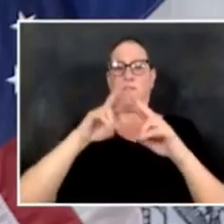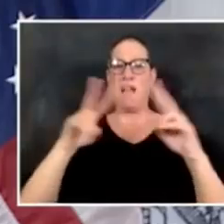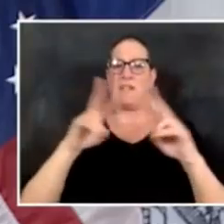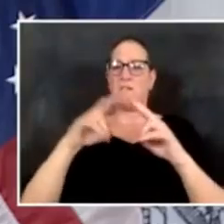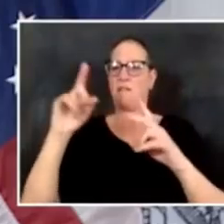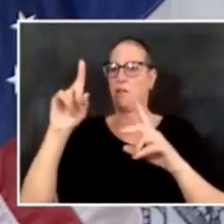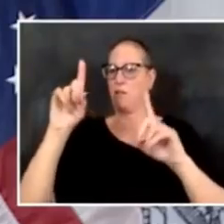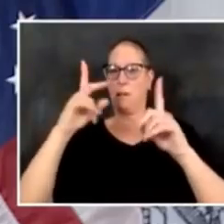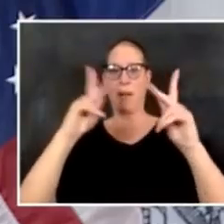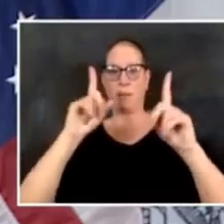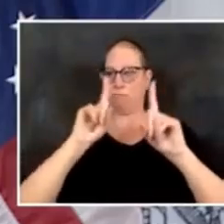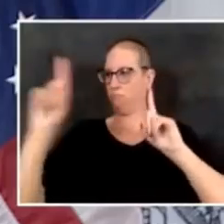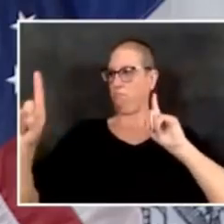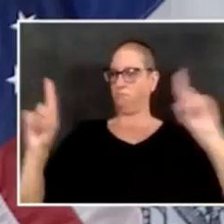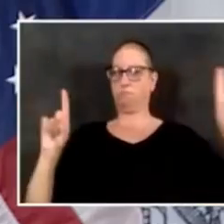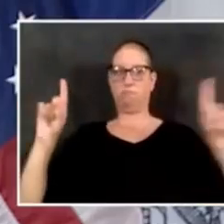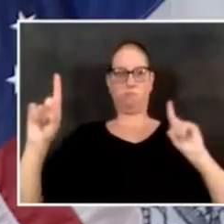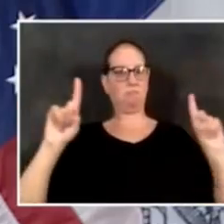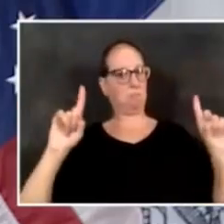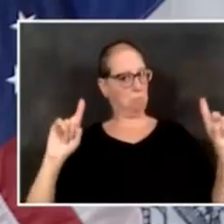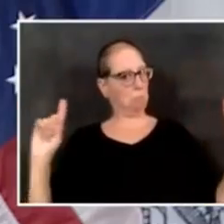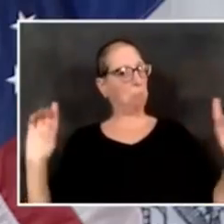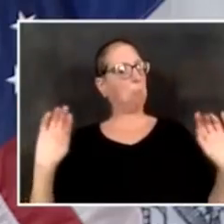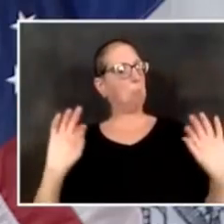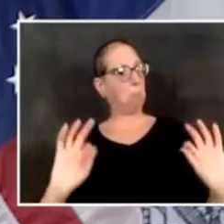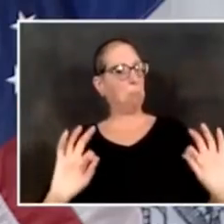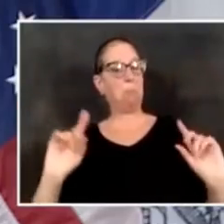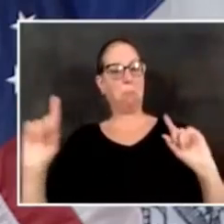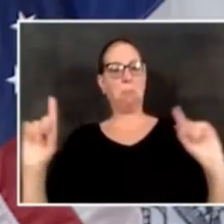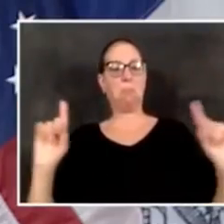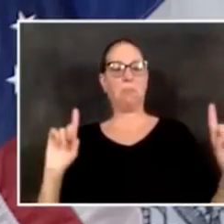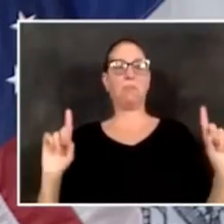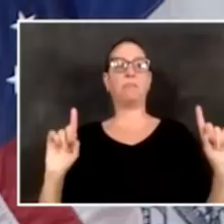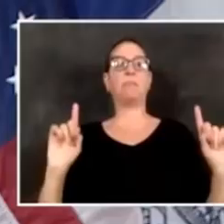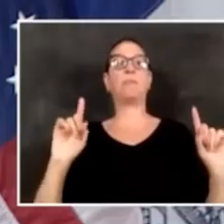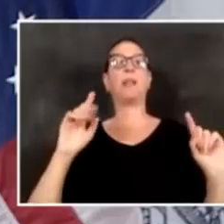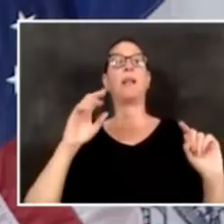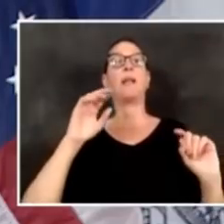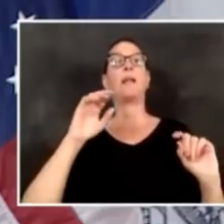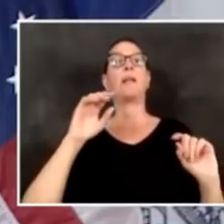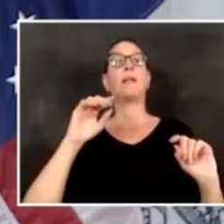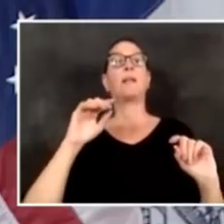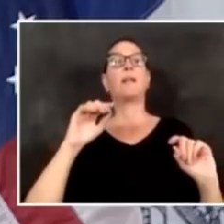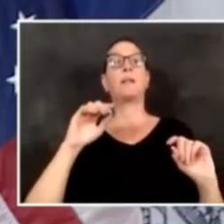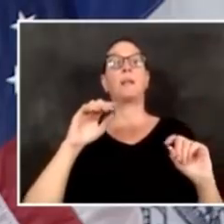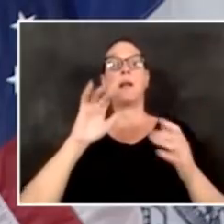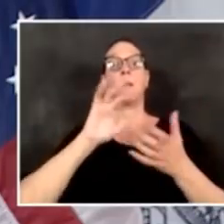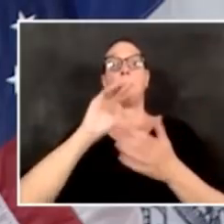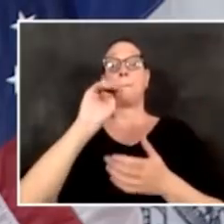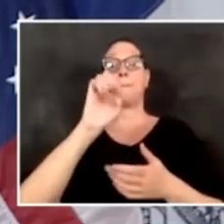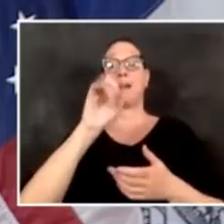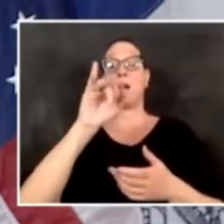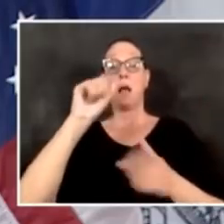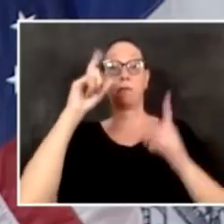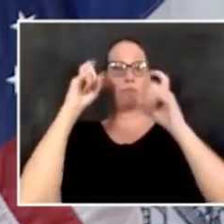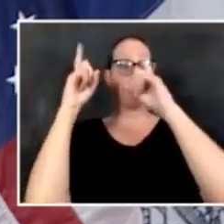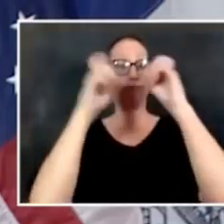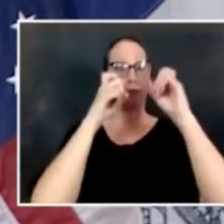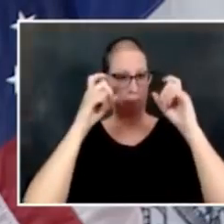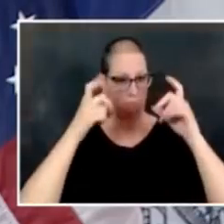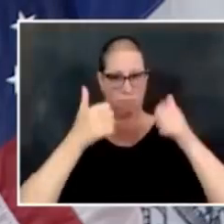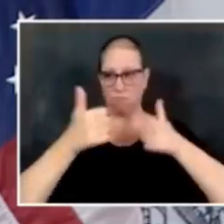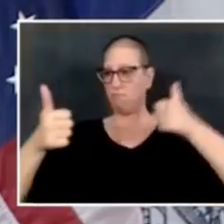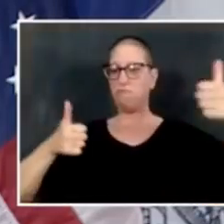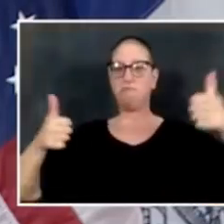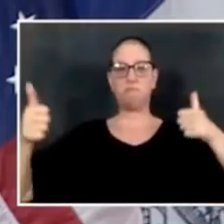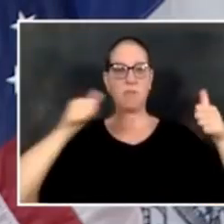And the media was definitely more than 6 feet away from the speakers and the people, and yet a lot of the